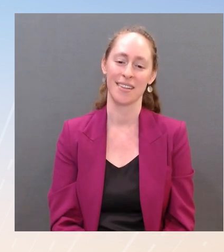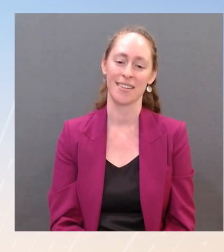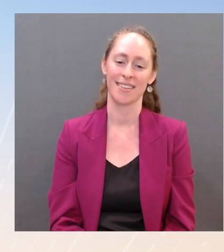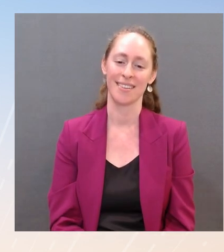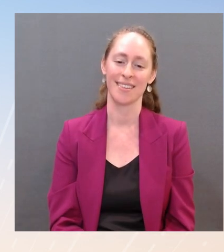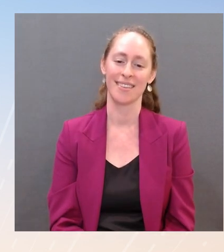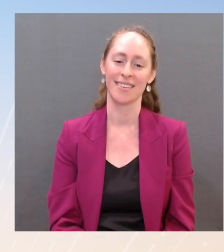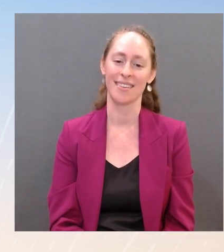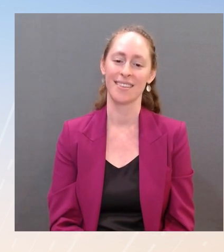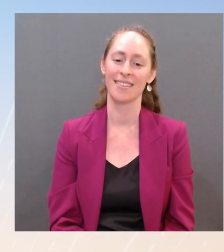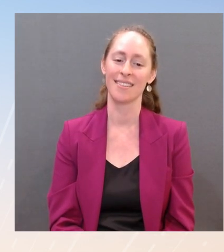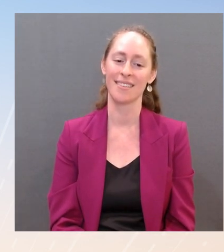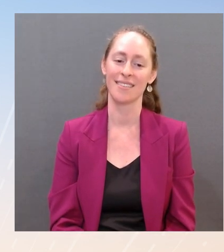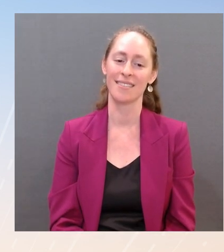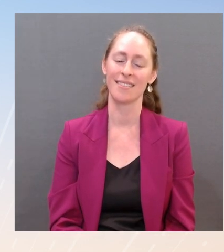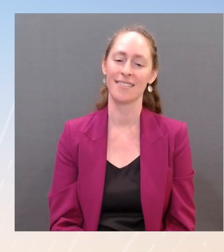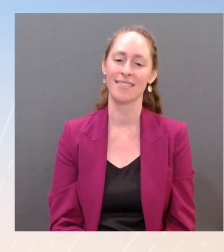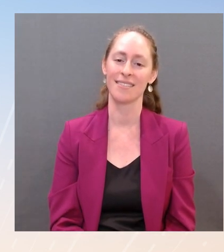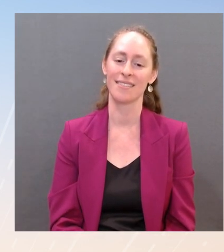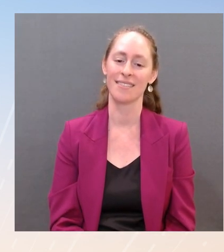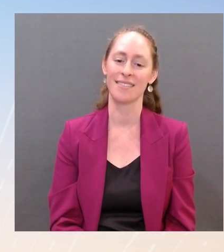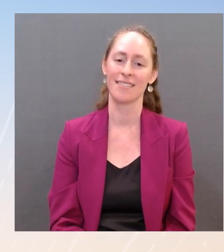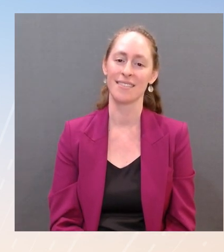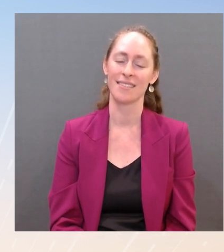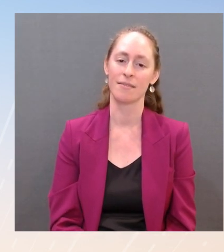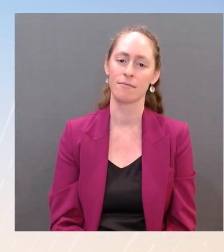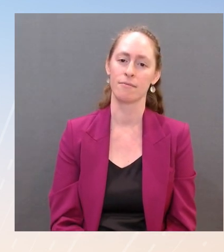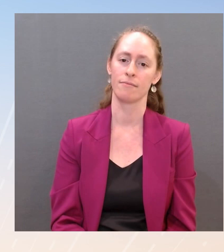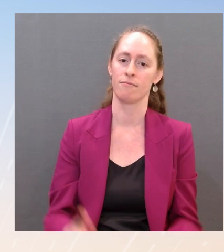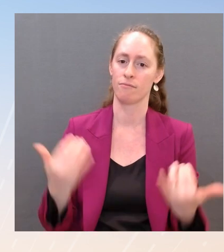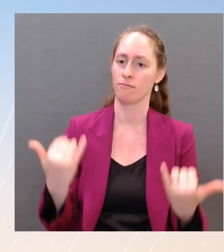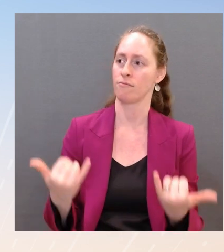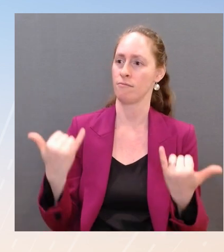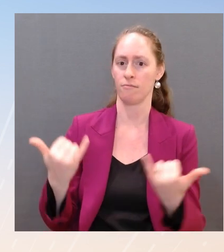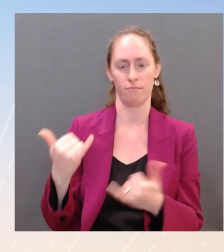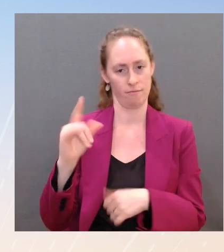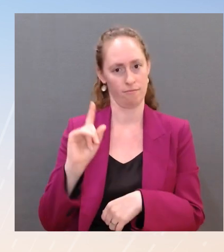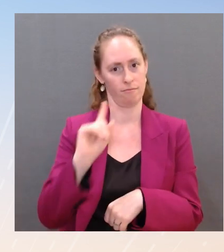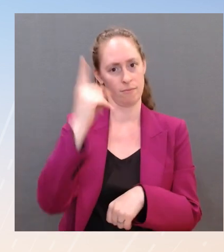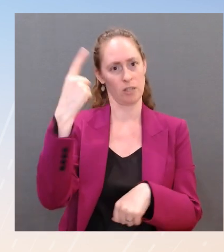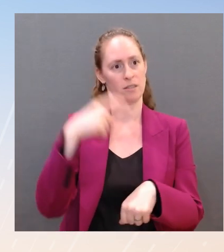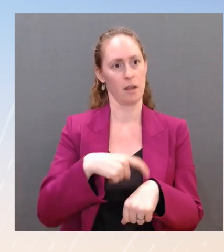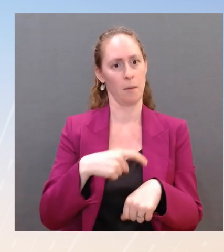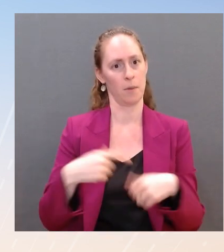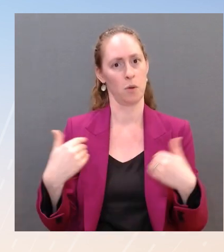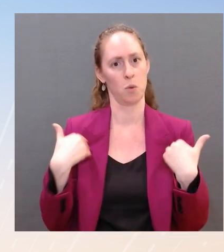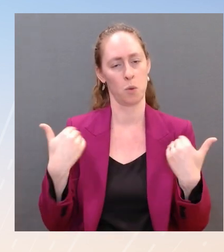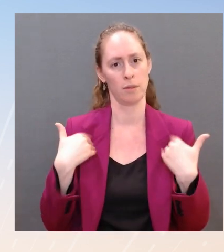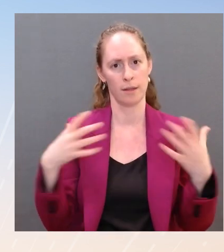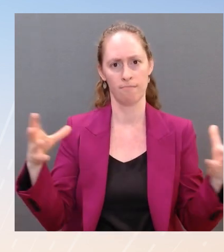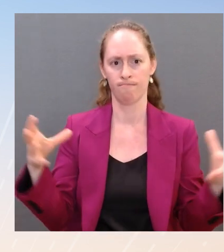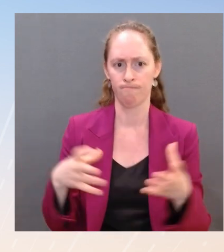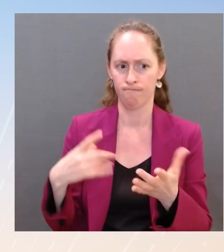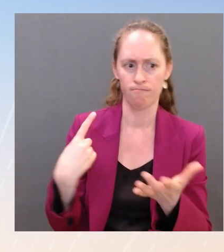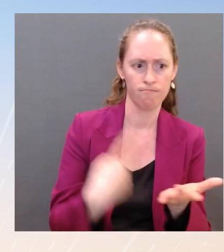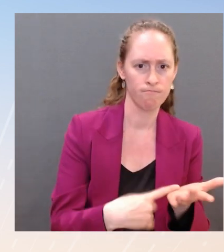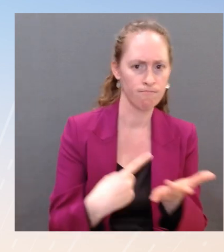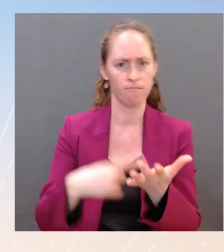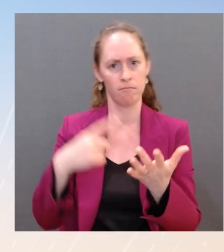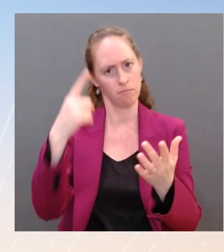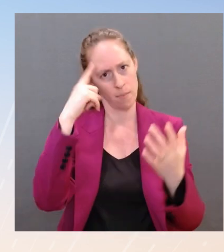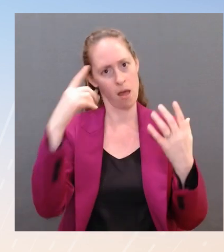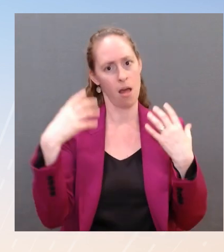This is the first ever Mental Health Youth Action Forum, and on this stage are some of the brightest young leaders in mental health